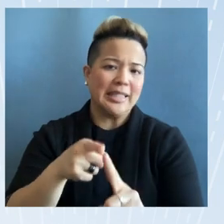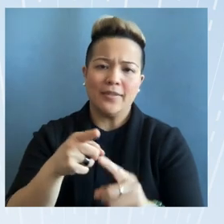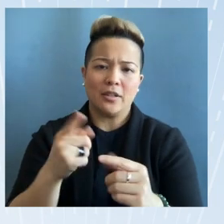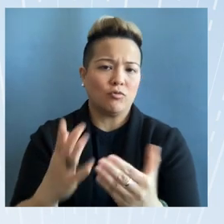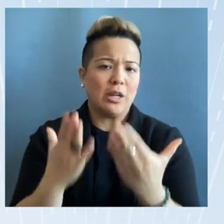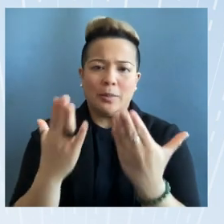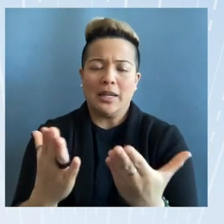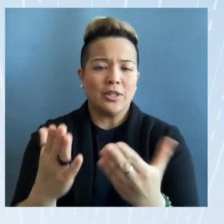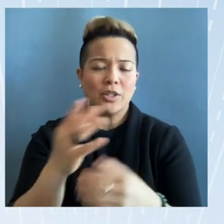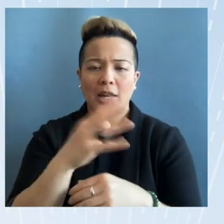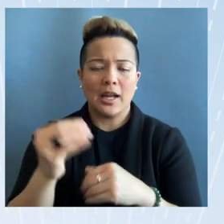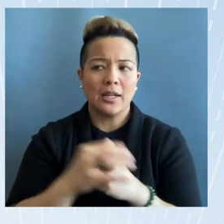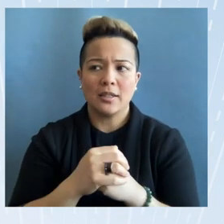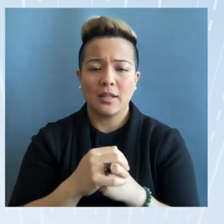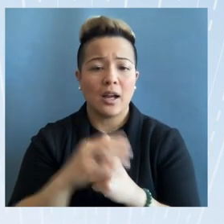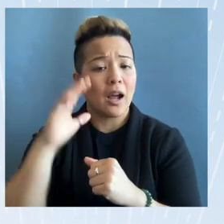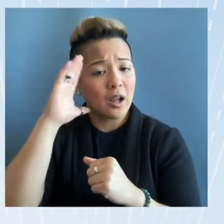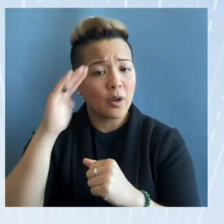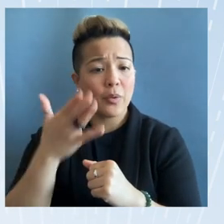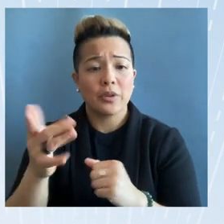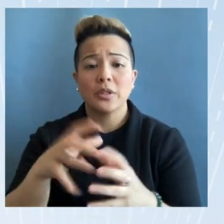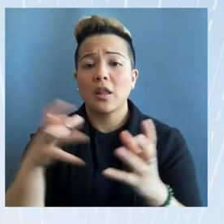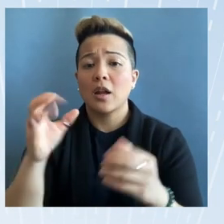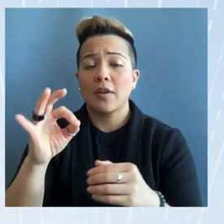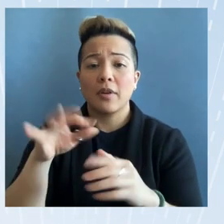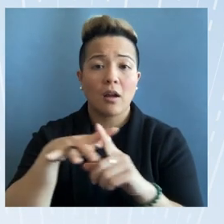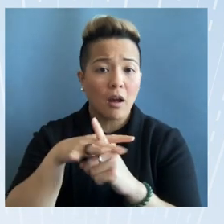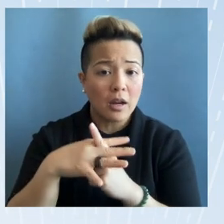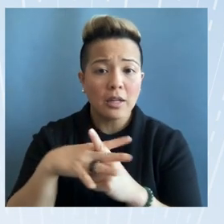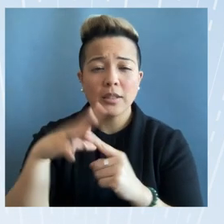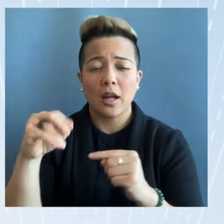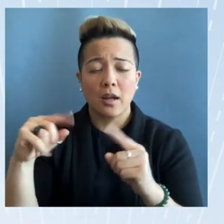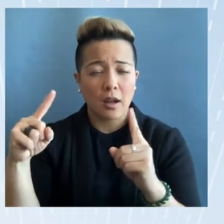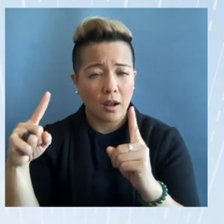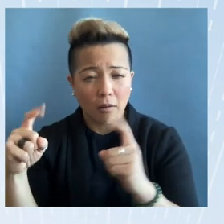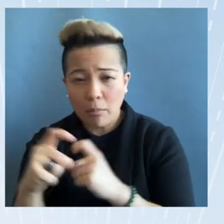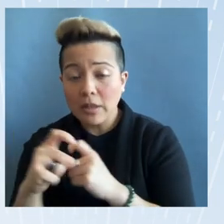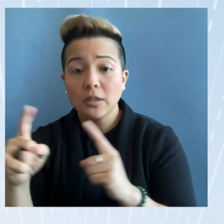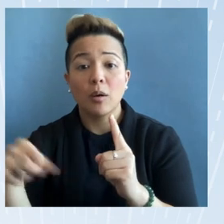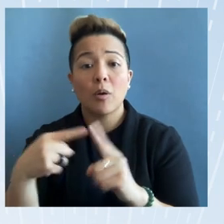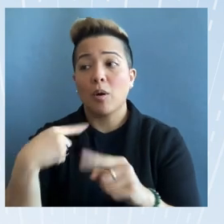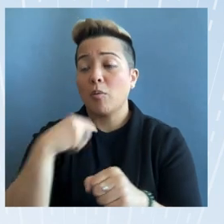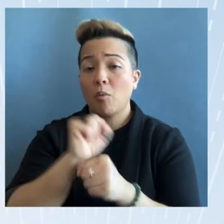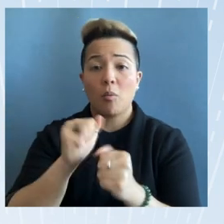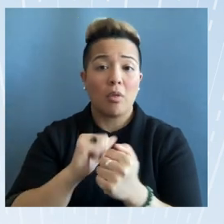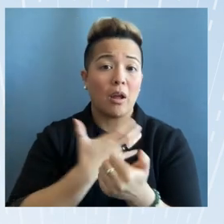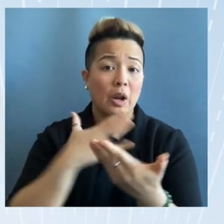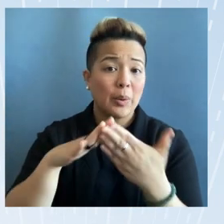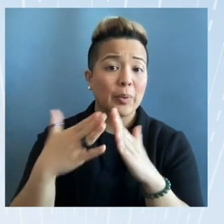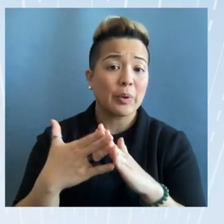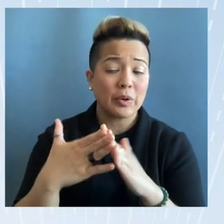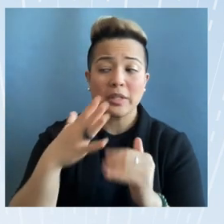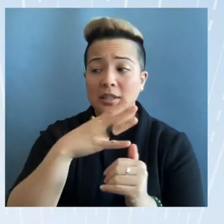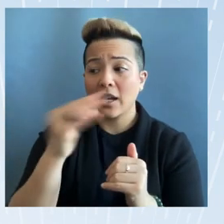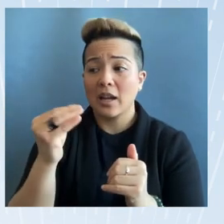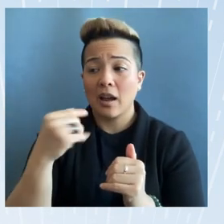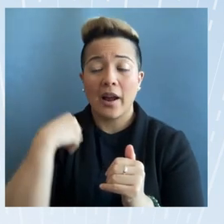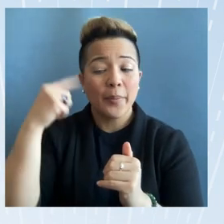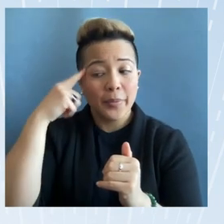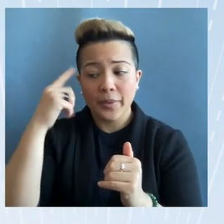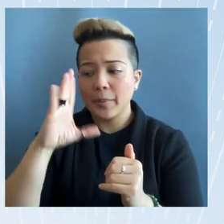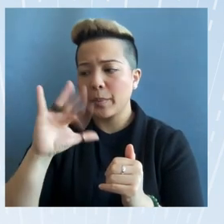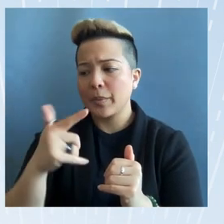and I know there's a lot of context and complexity when we work with our communities, and I think being